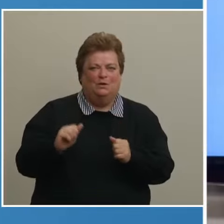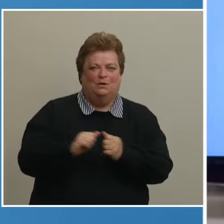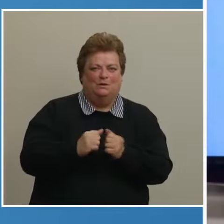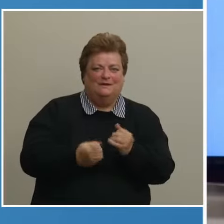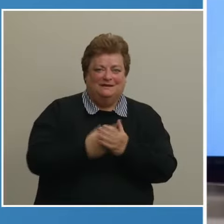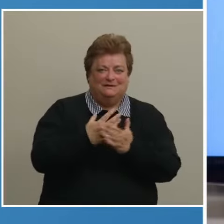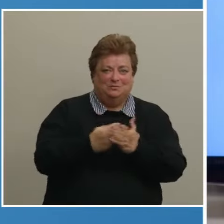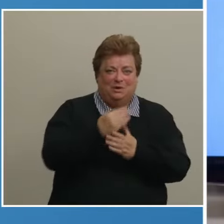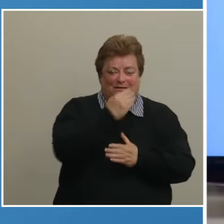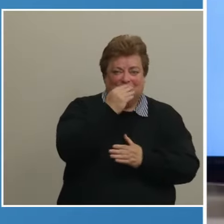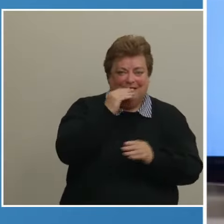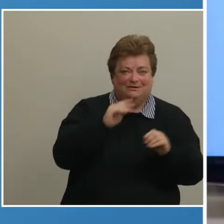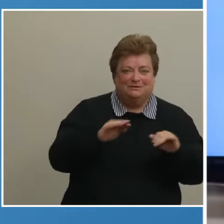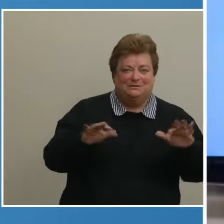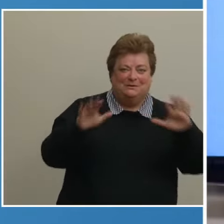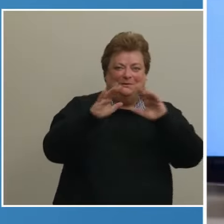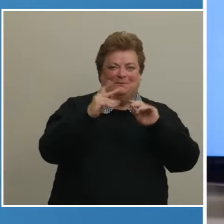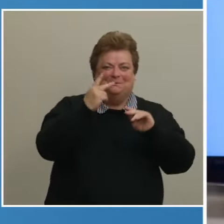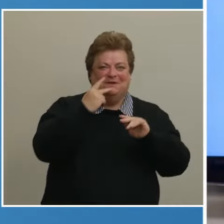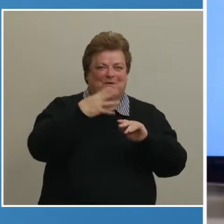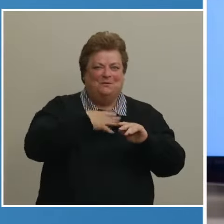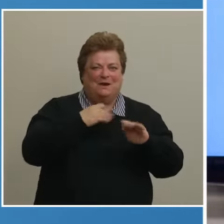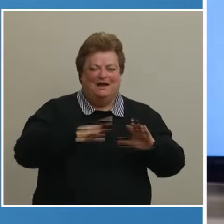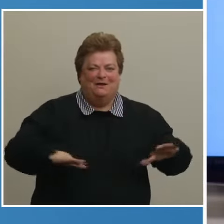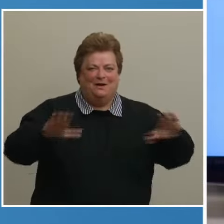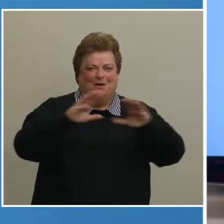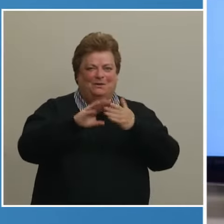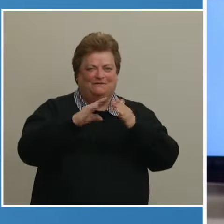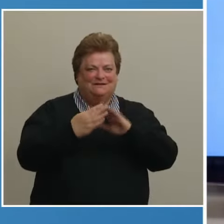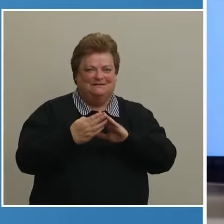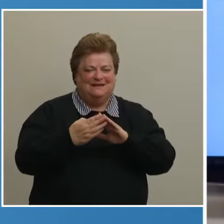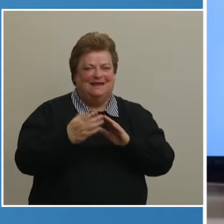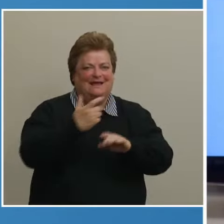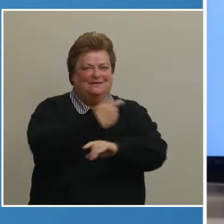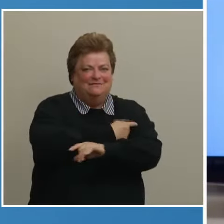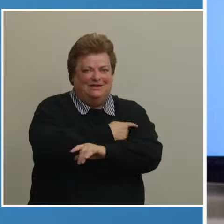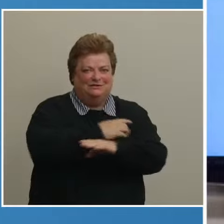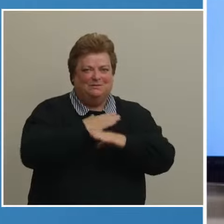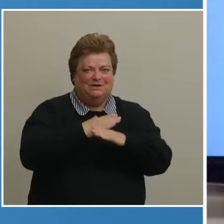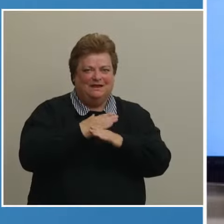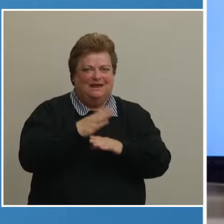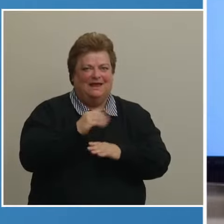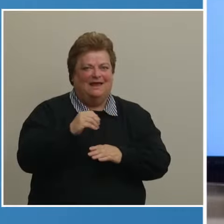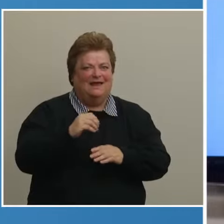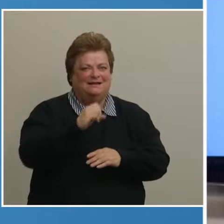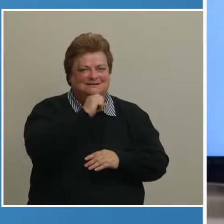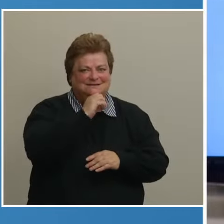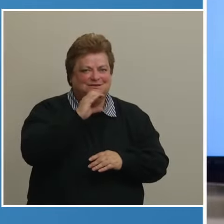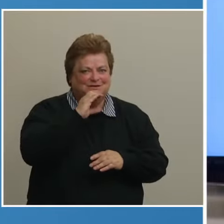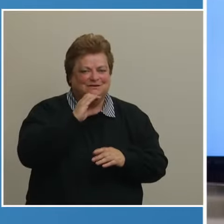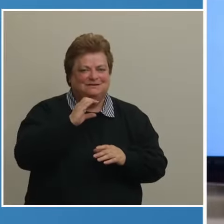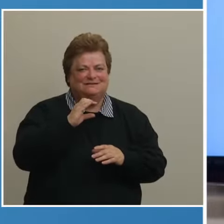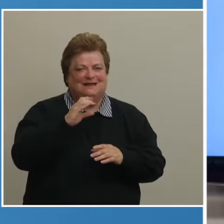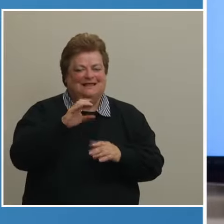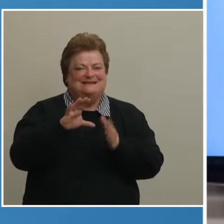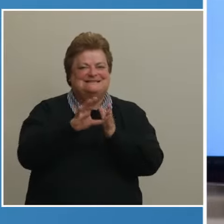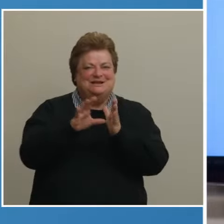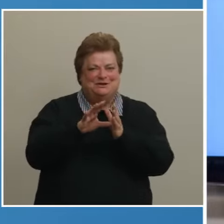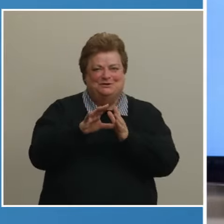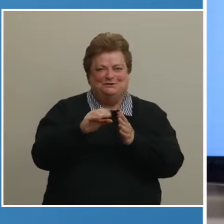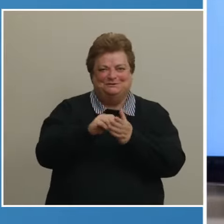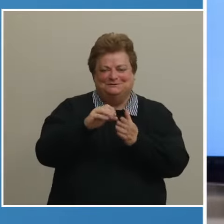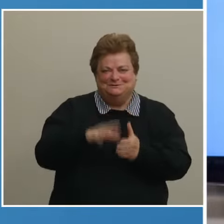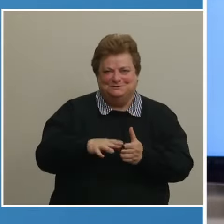blossoms painting our city pink and white, with vaccinations protecting more and more of us each day, and with seniors enjoying prom as a rite of passage